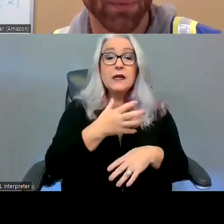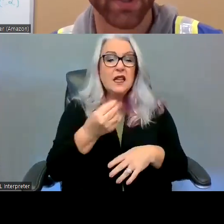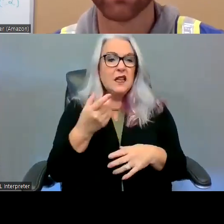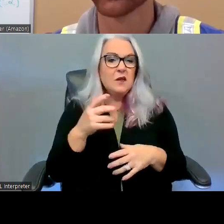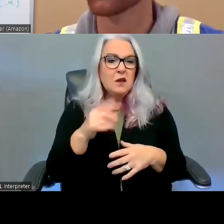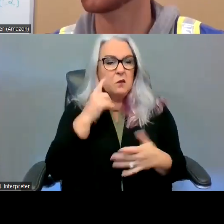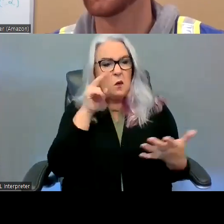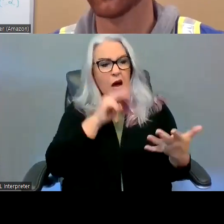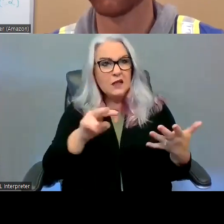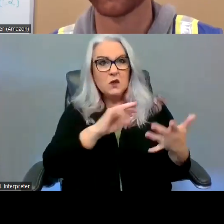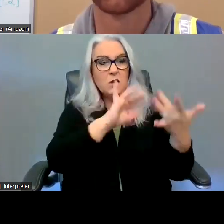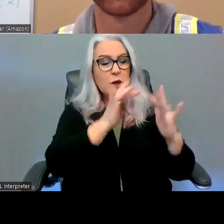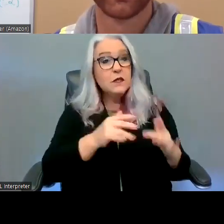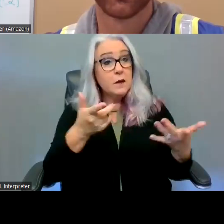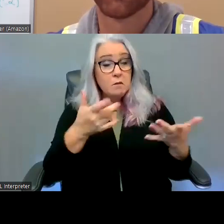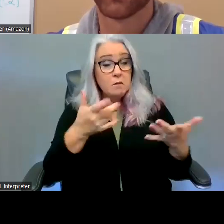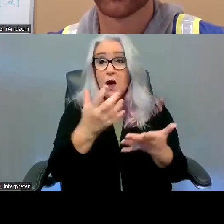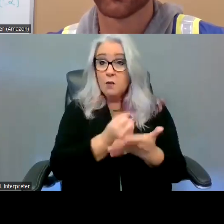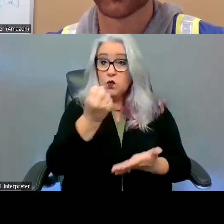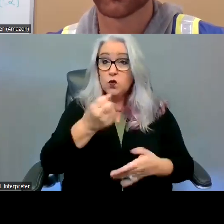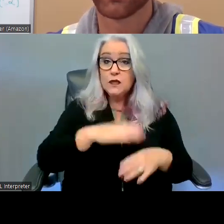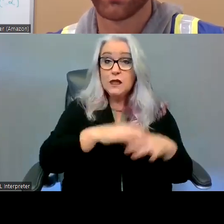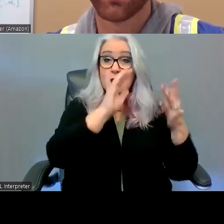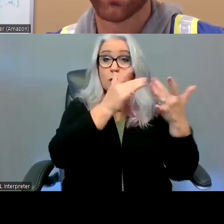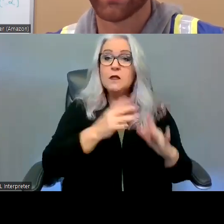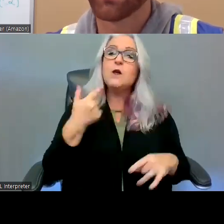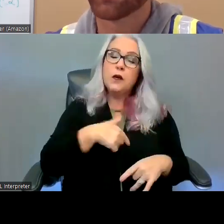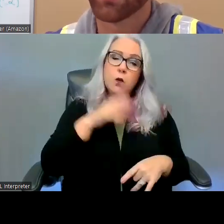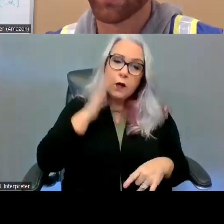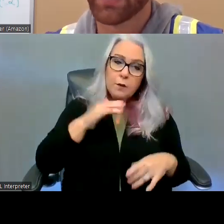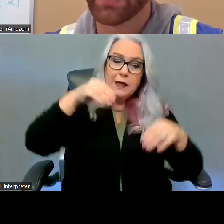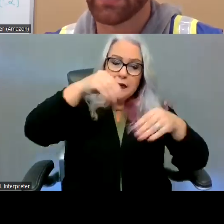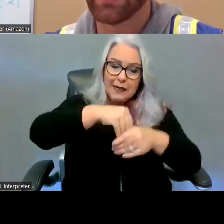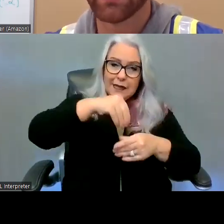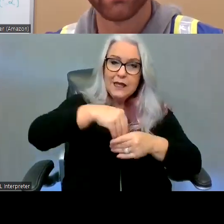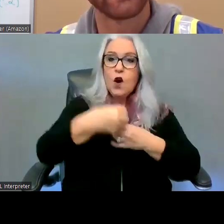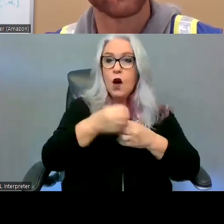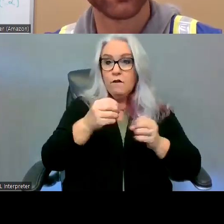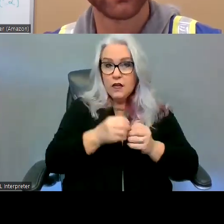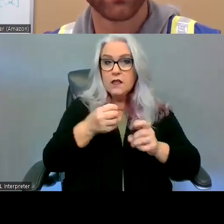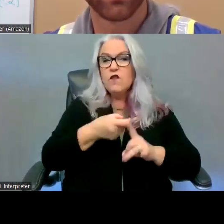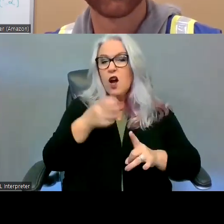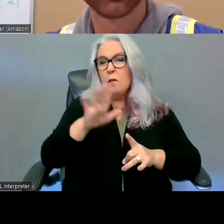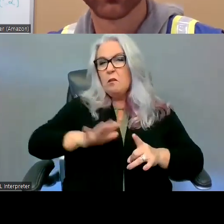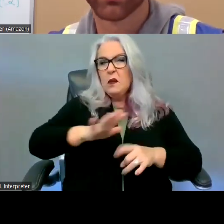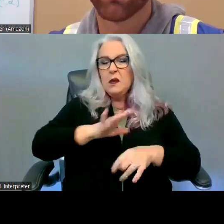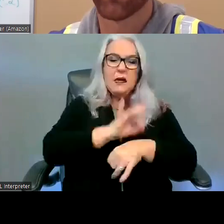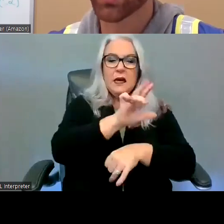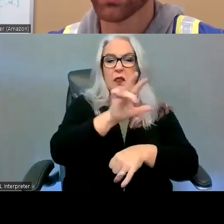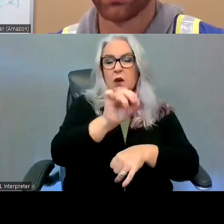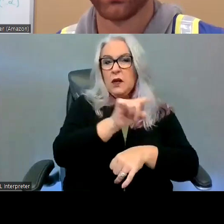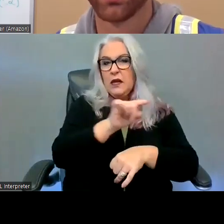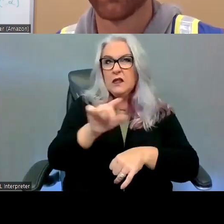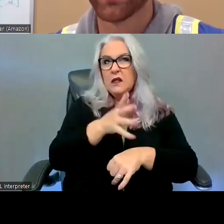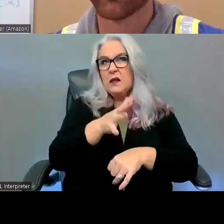opportunity on the weekends, we will be in office. And we typically are in office from 8:30 to